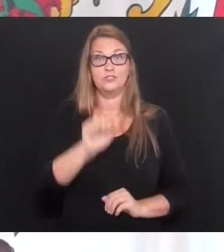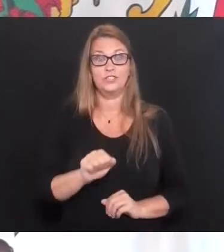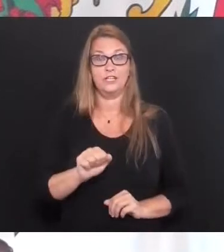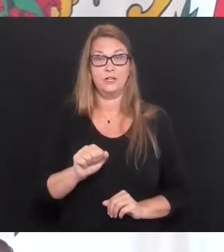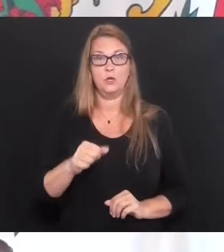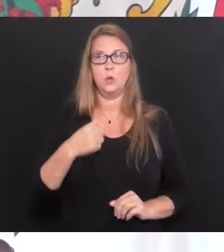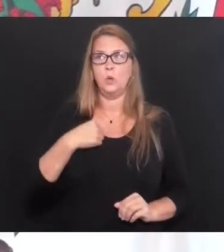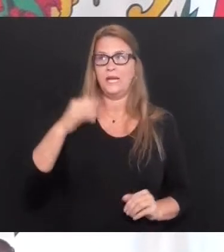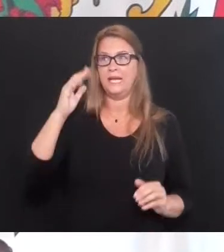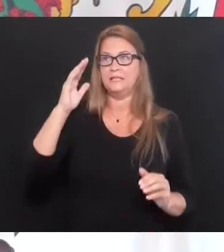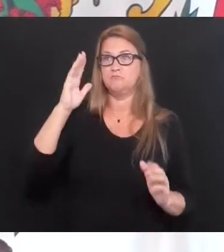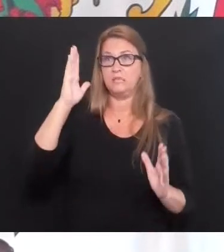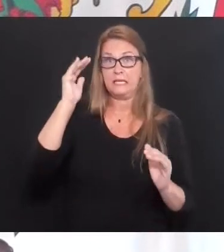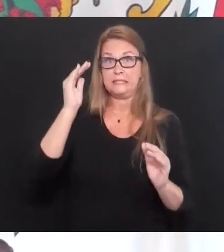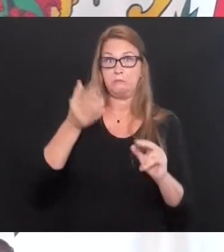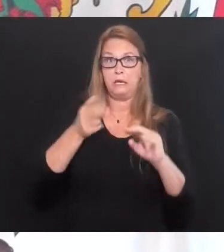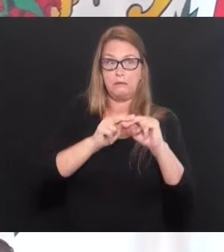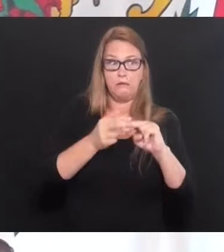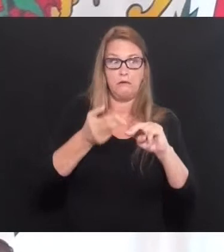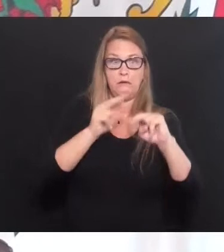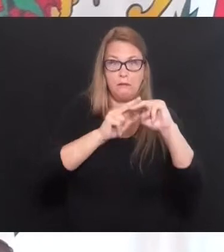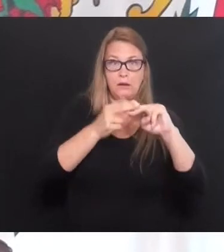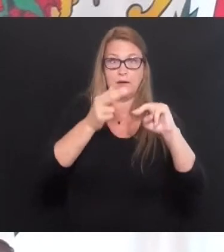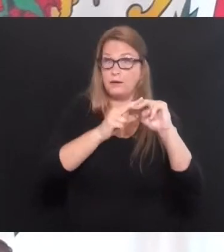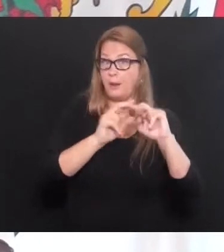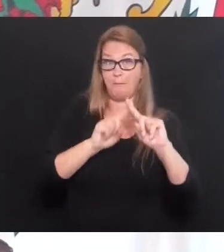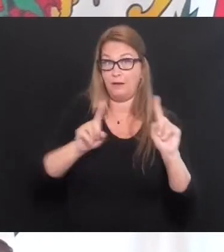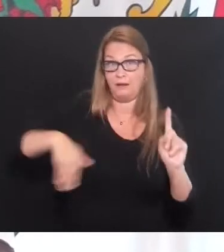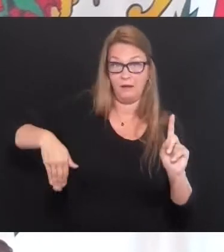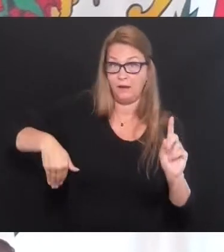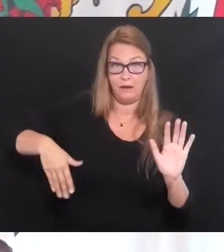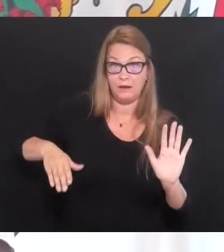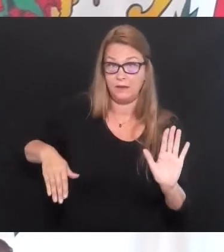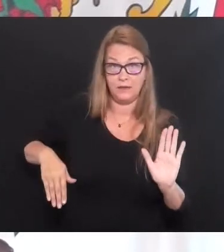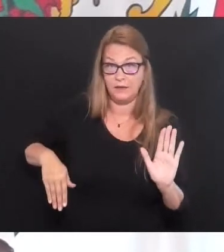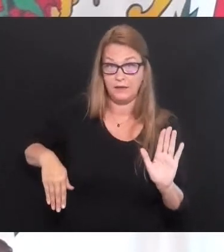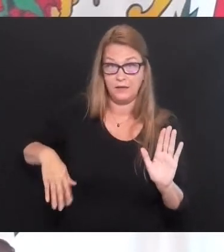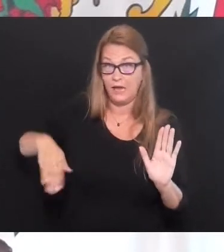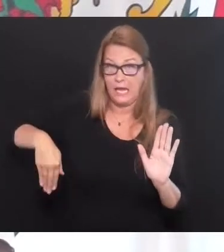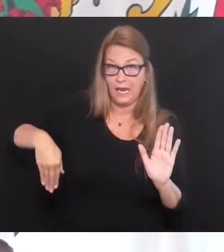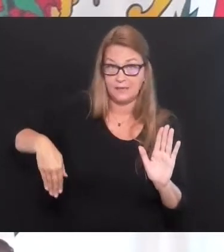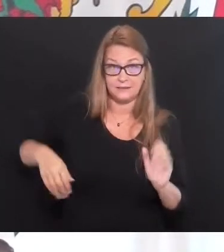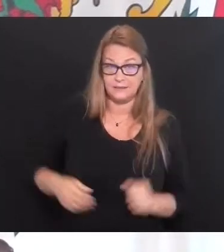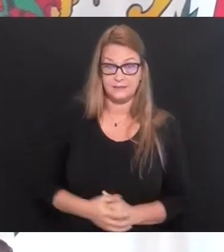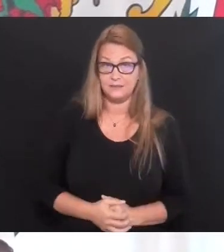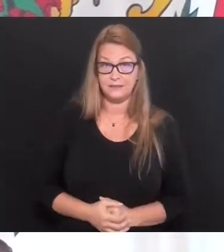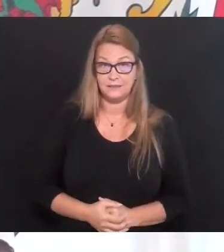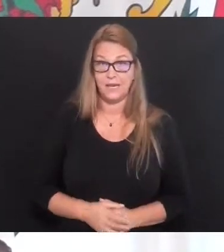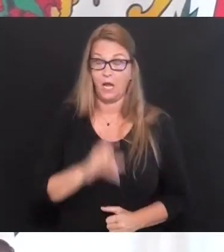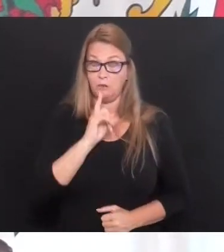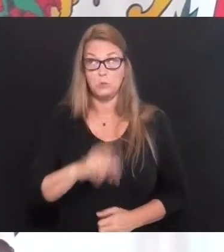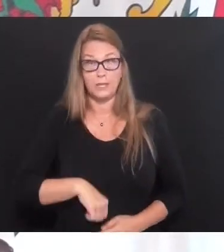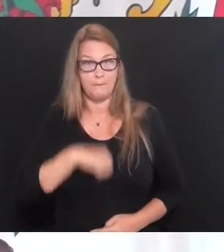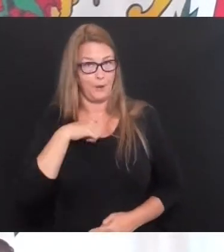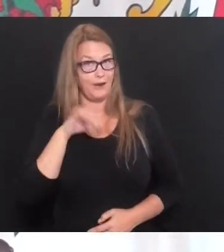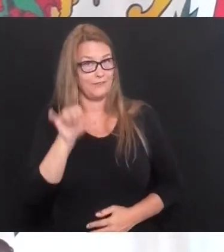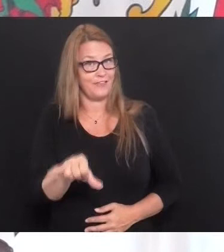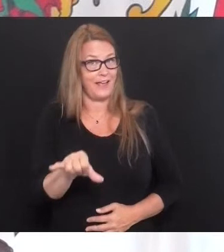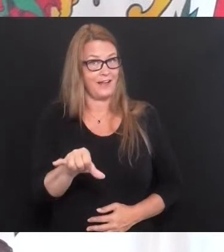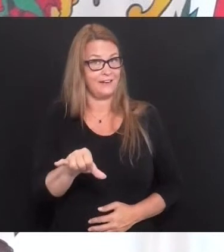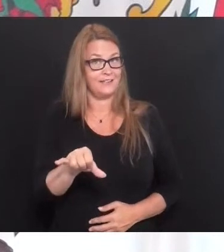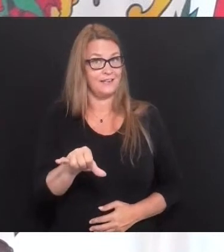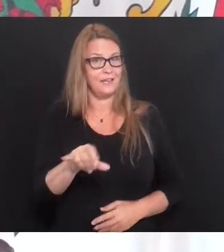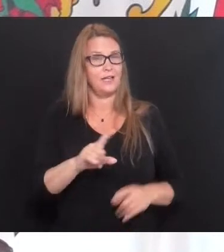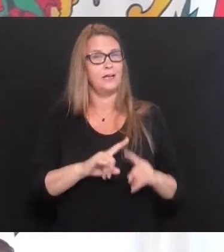medical premiums to go up, and go up, and go up, and they haven't. And really, I'm really proud of that, but it's on top of all that,